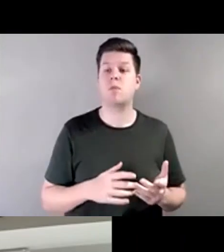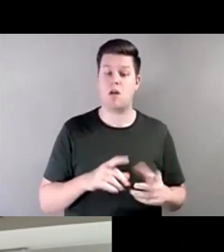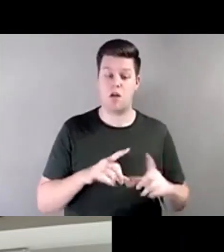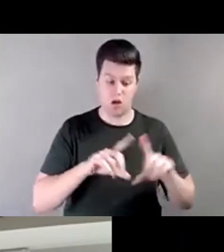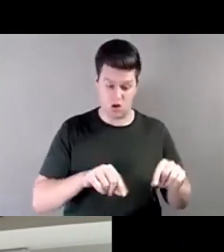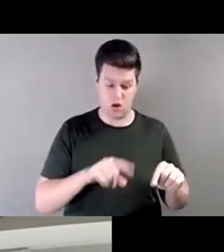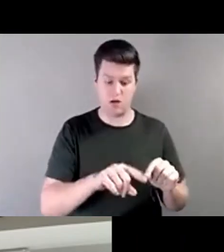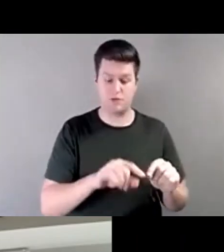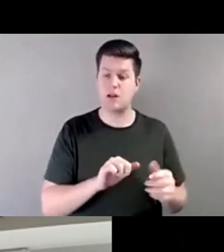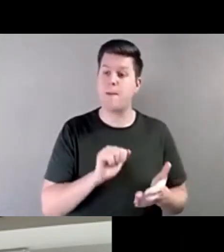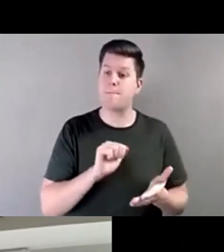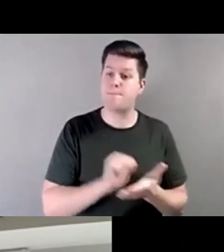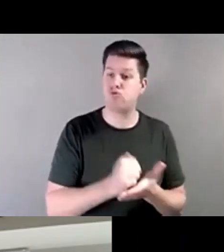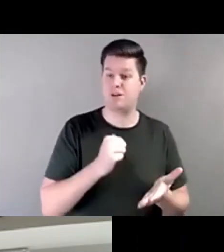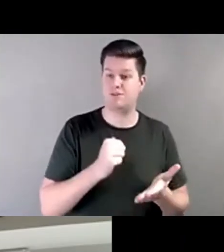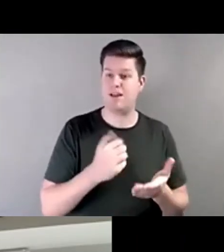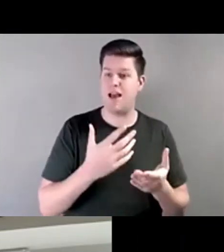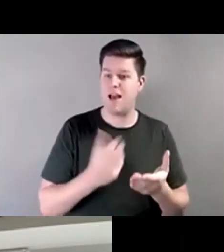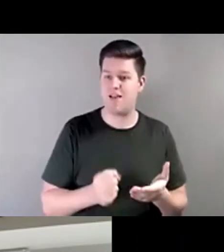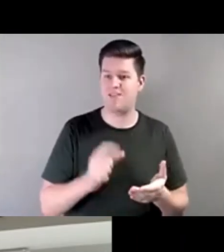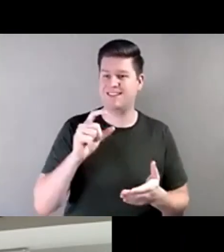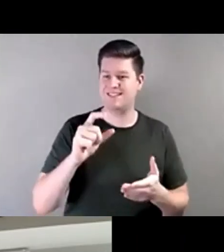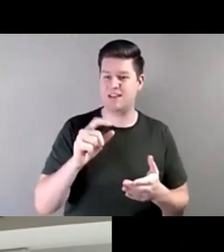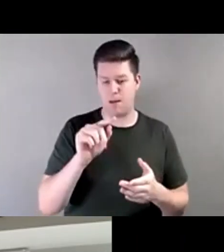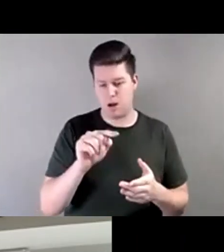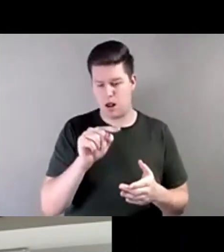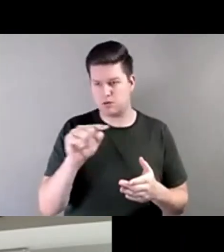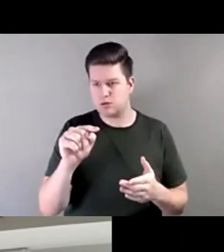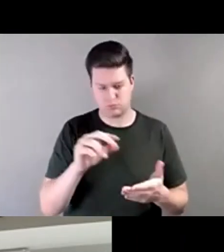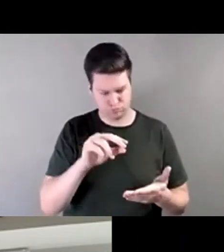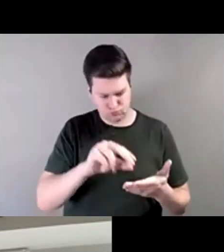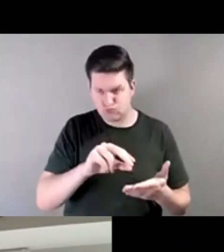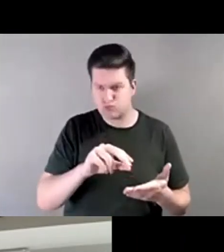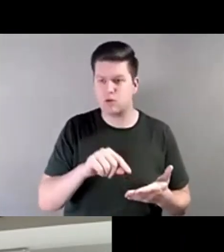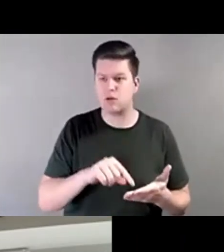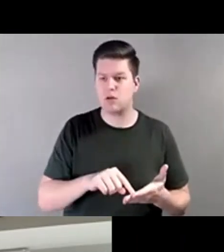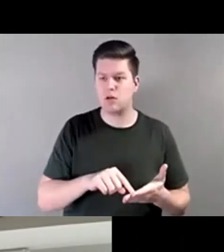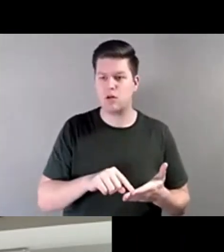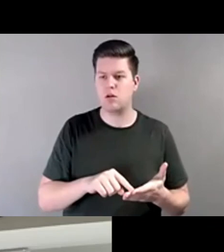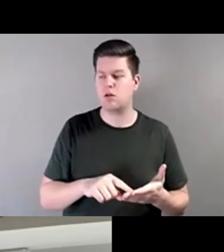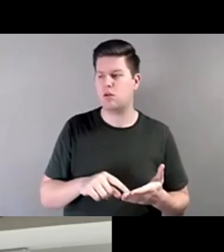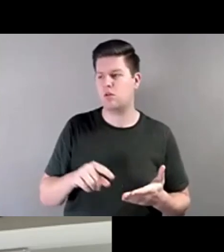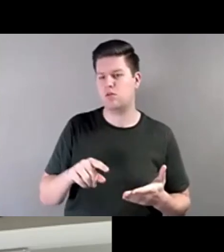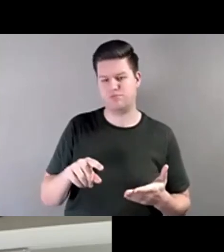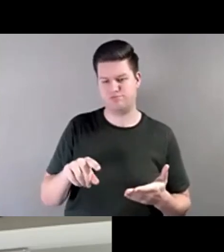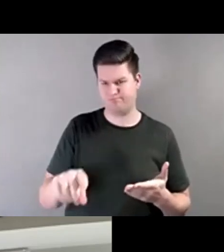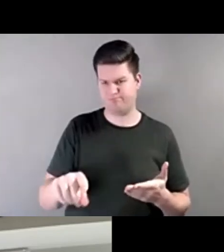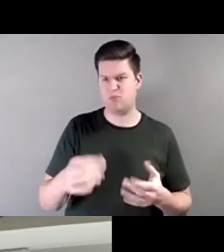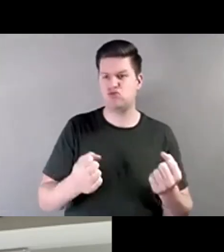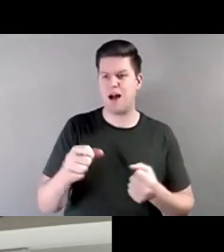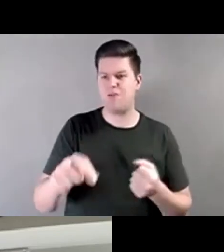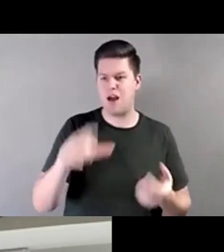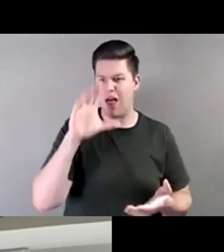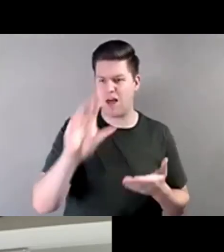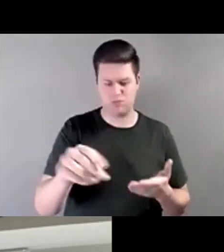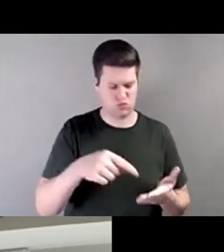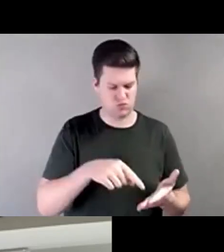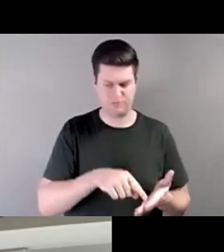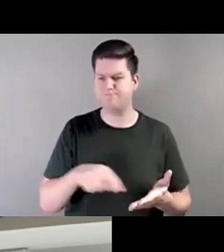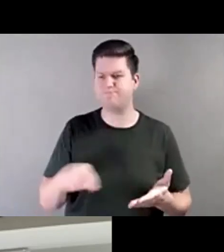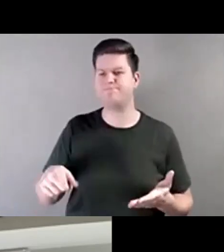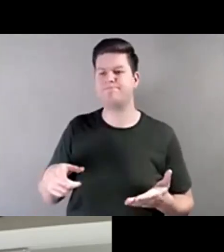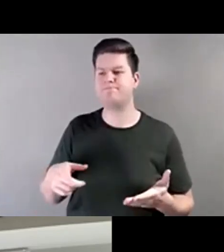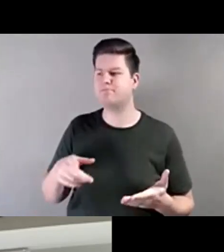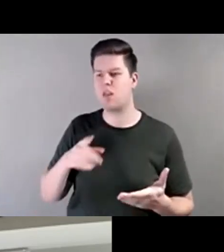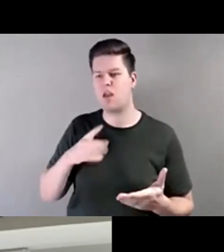orange C or the C+ symbol to give a quick visual as to whether it's just you or a companion that can be present for free travel. It's